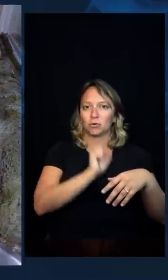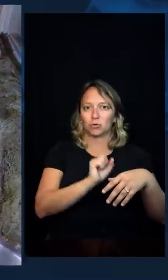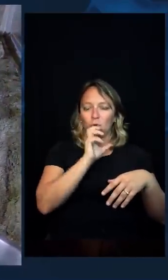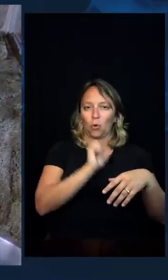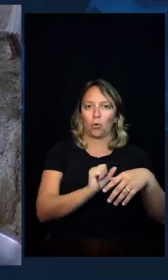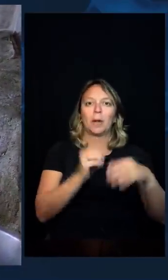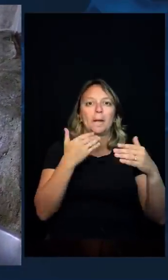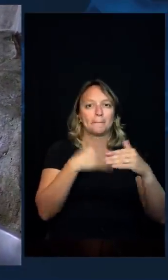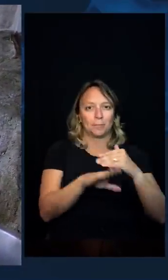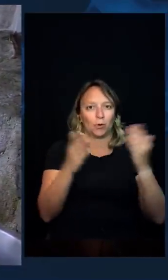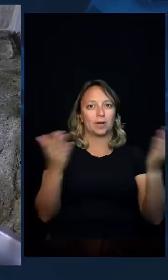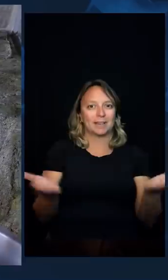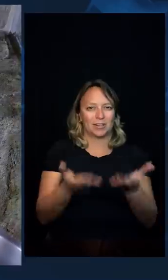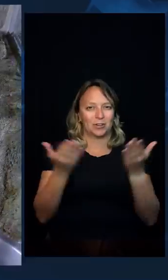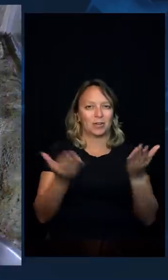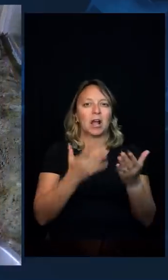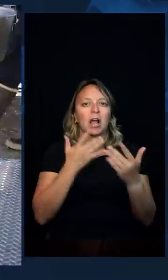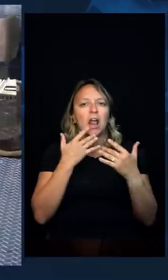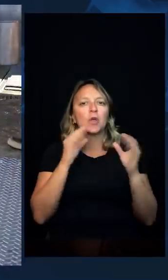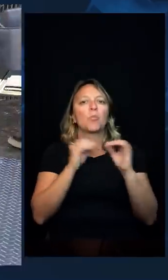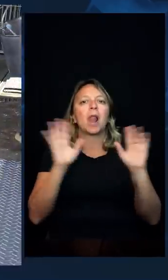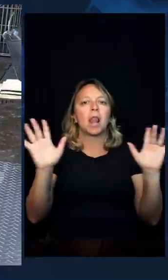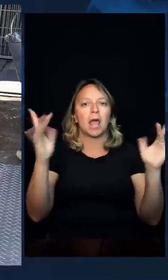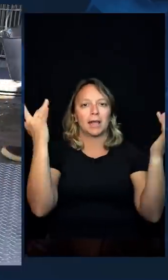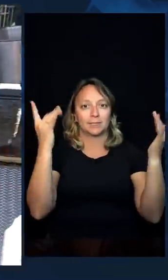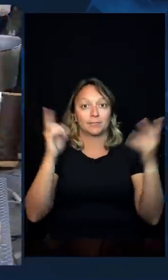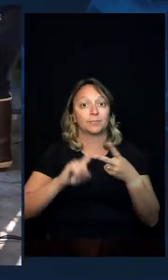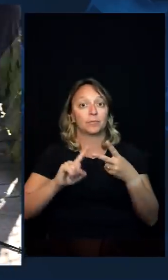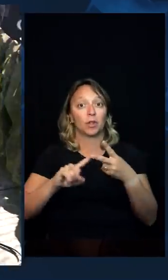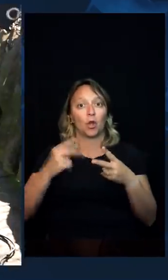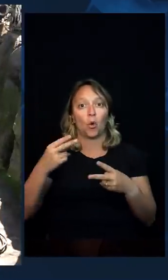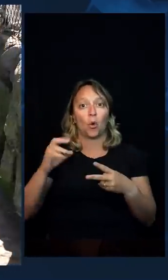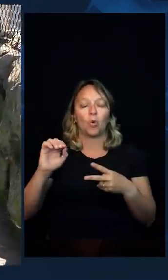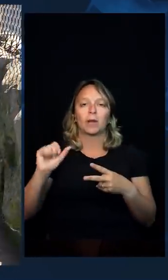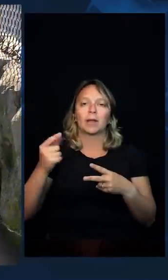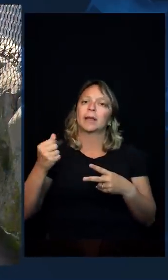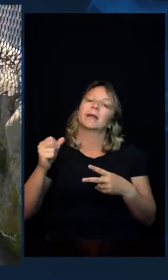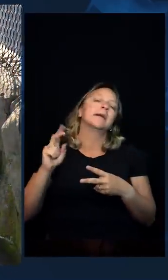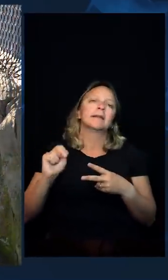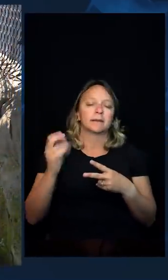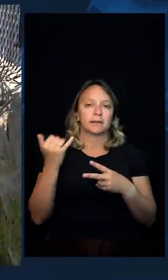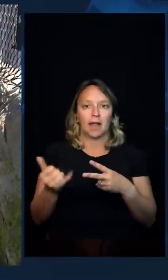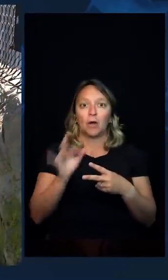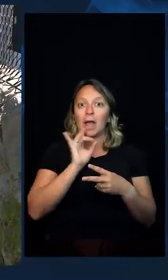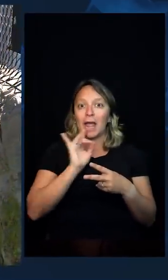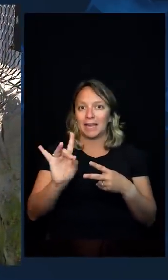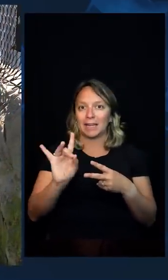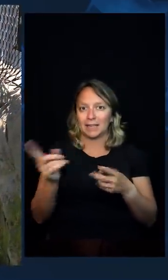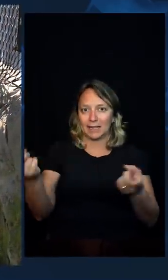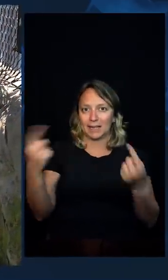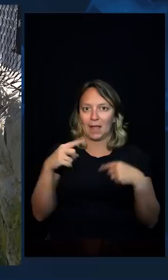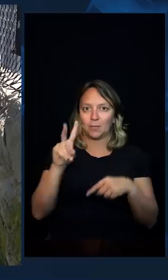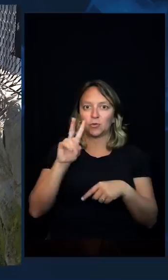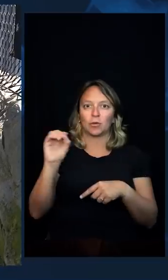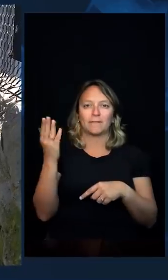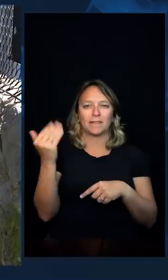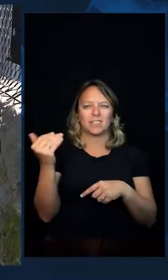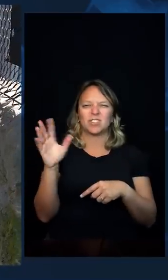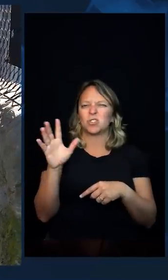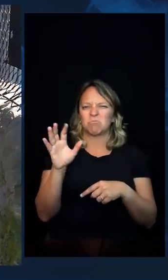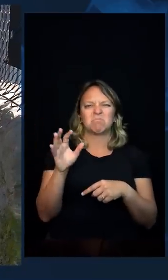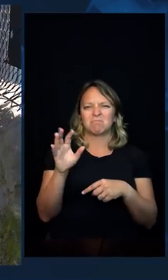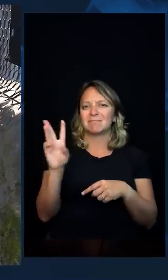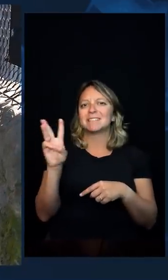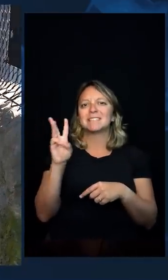of the two harbor seals. We also have Hogan, who is now 8 years old. He came here in 2015, so just 6 years